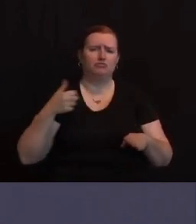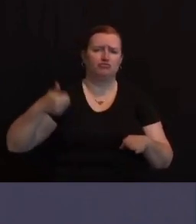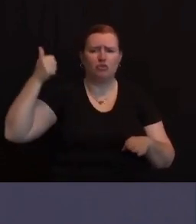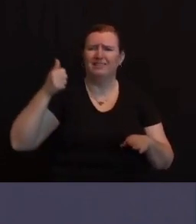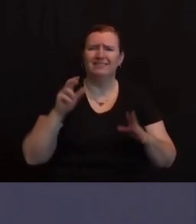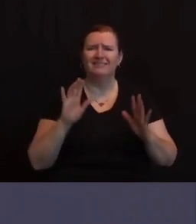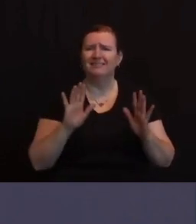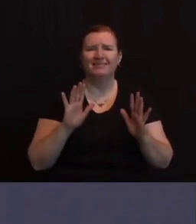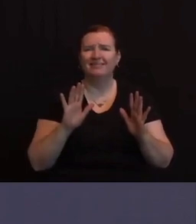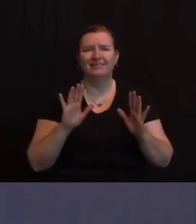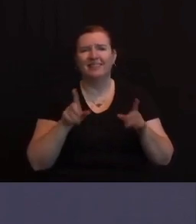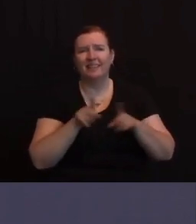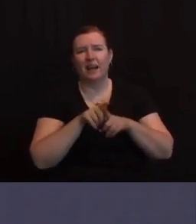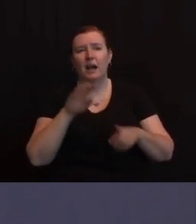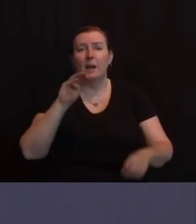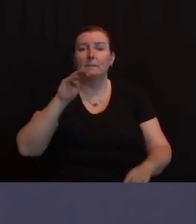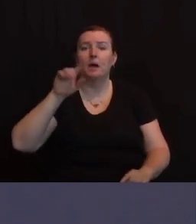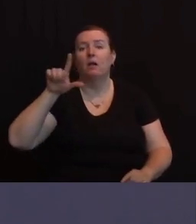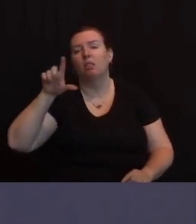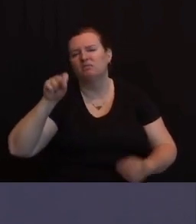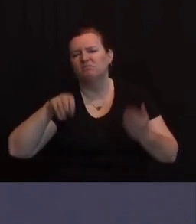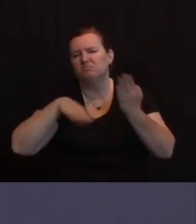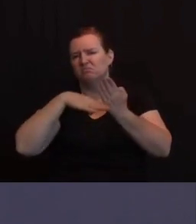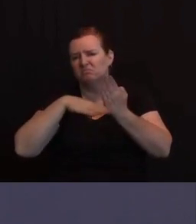MLS, NWSL,